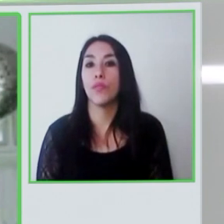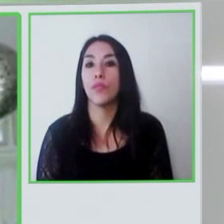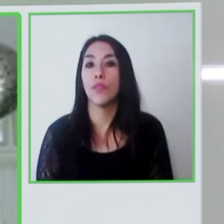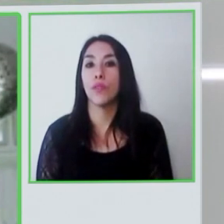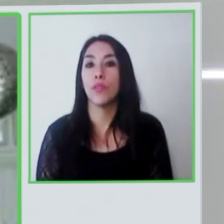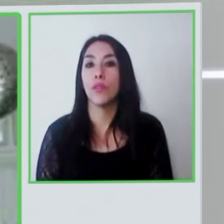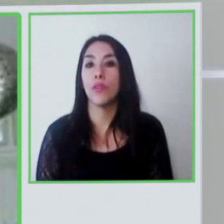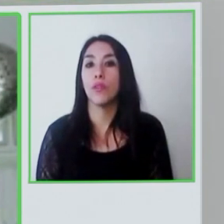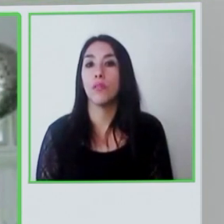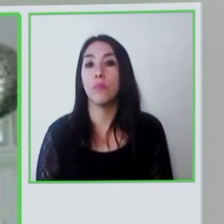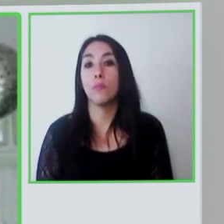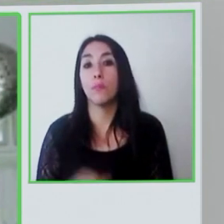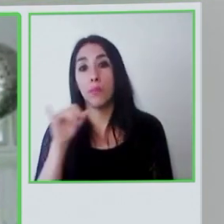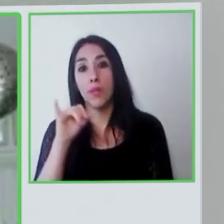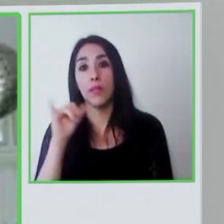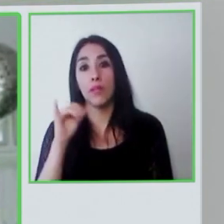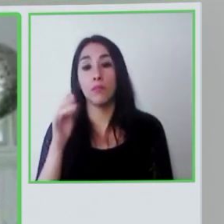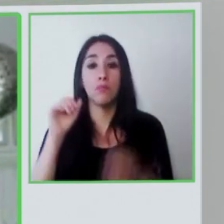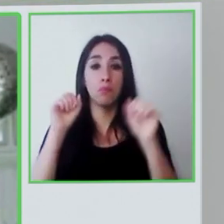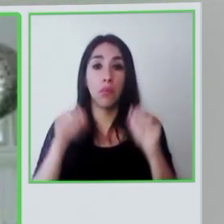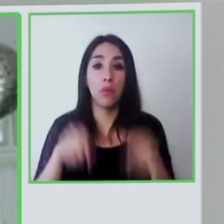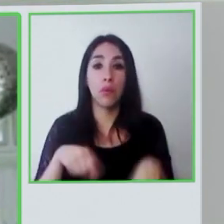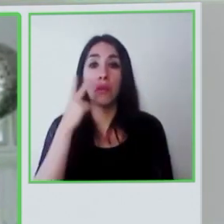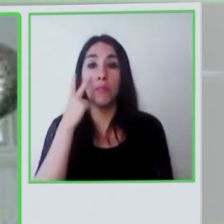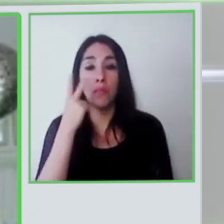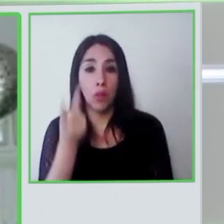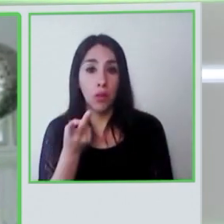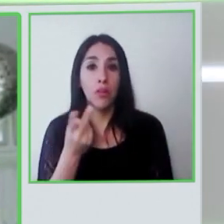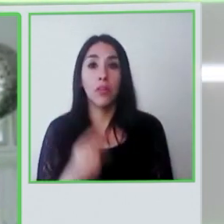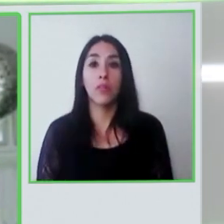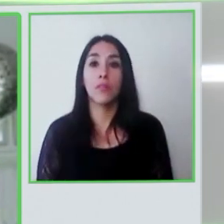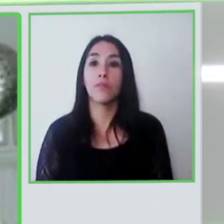the clues could be to notice